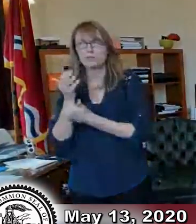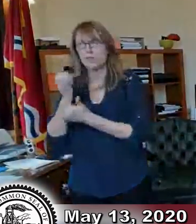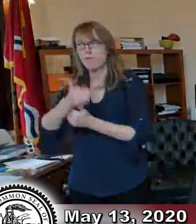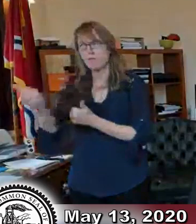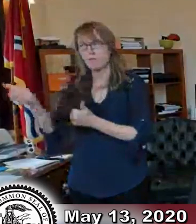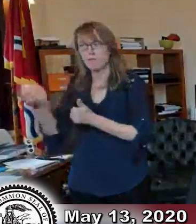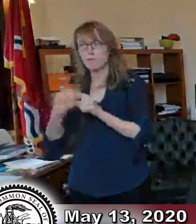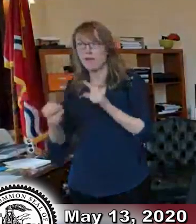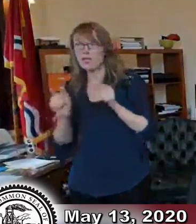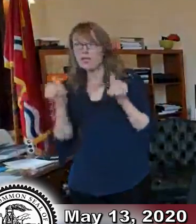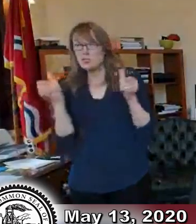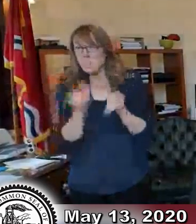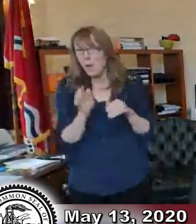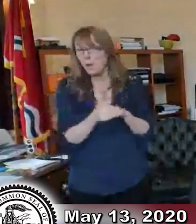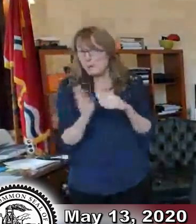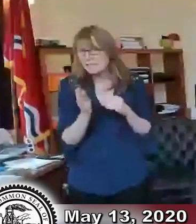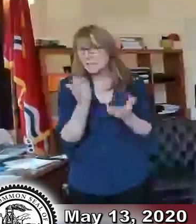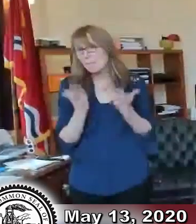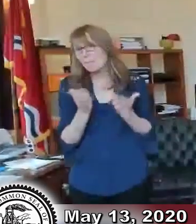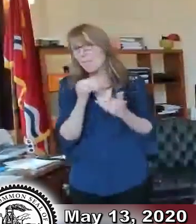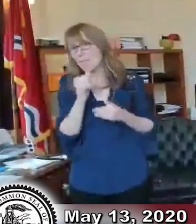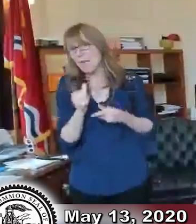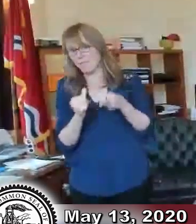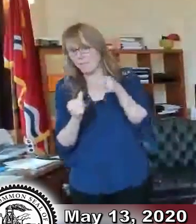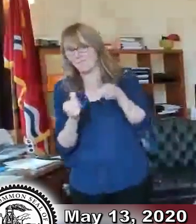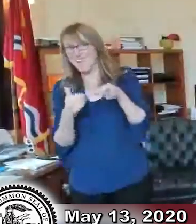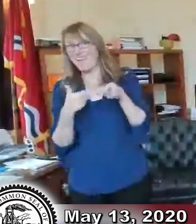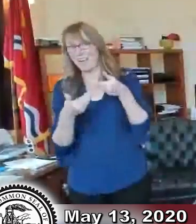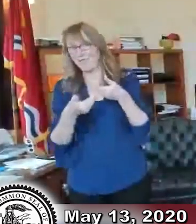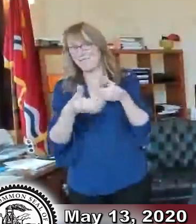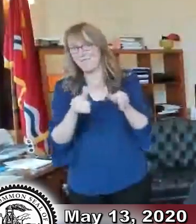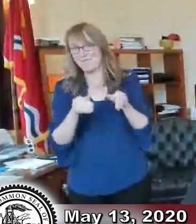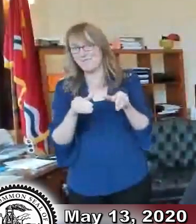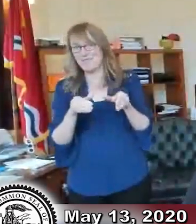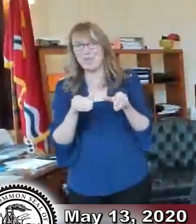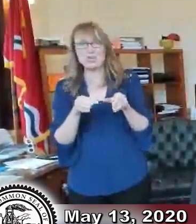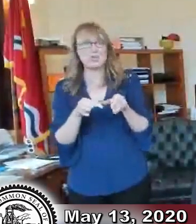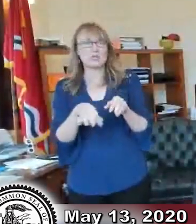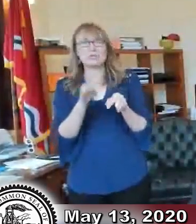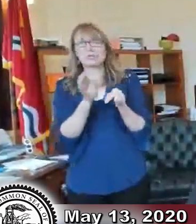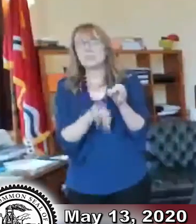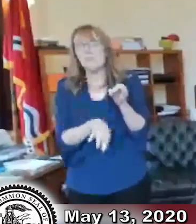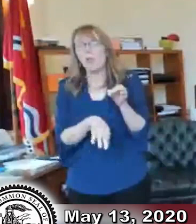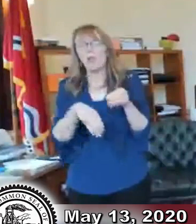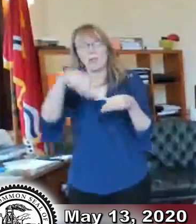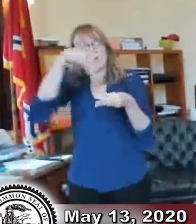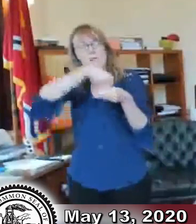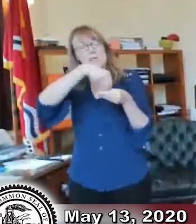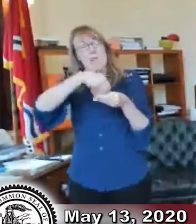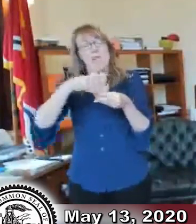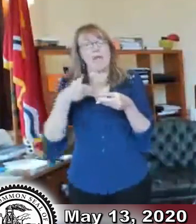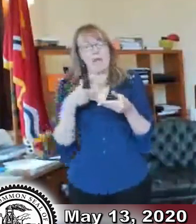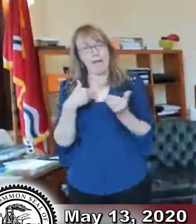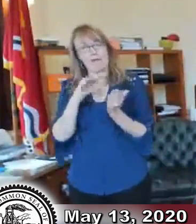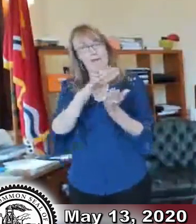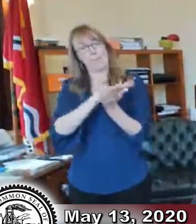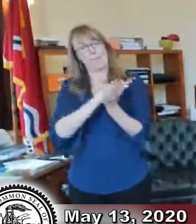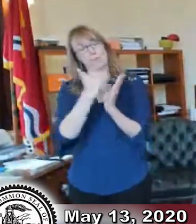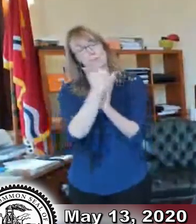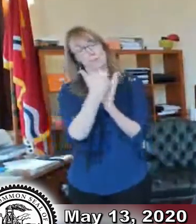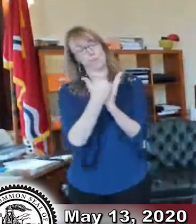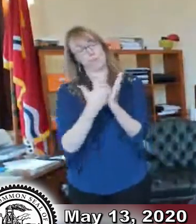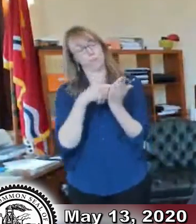little starter package. It's got some instructions here that talk about, wear a mask